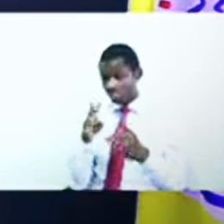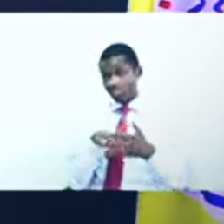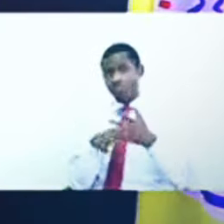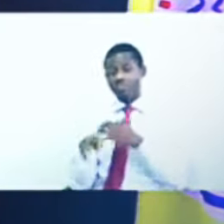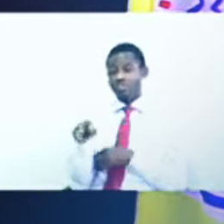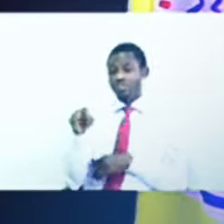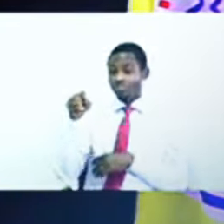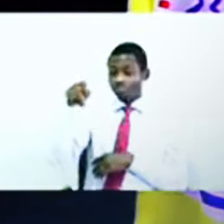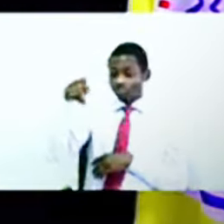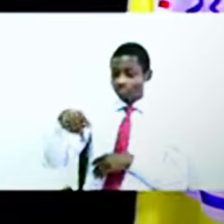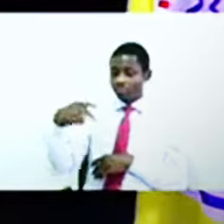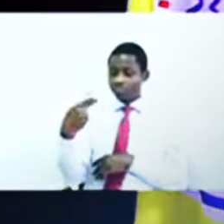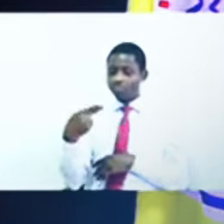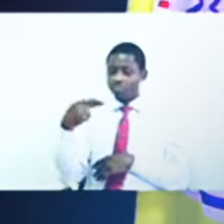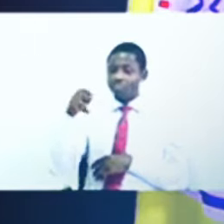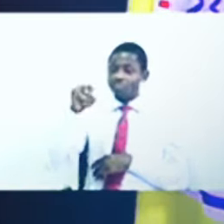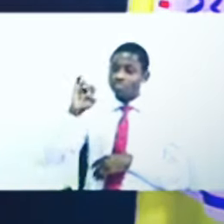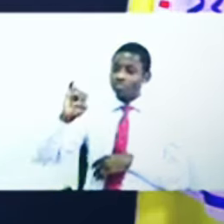Downwards will explain